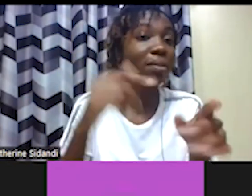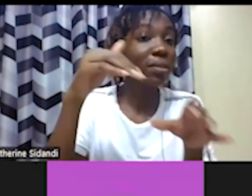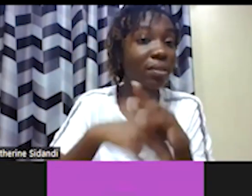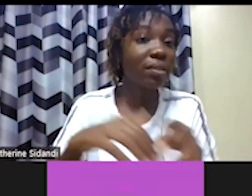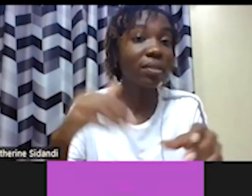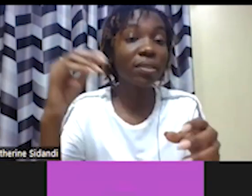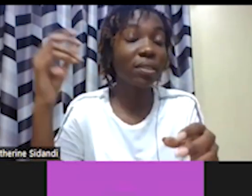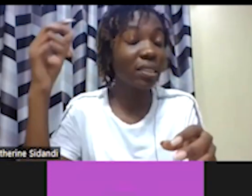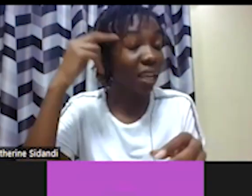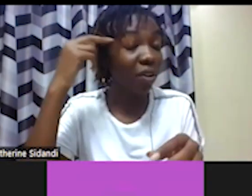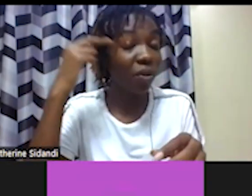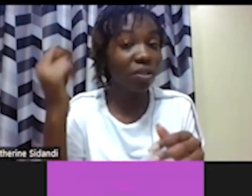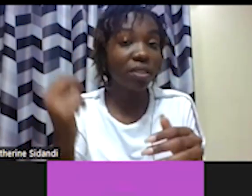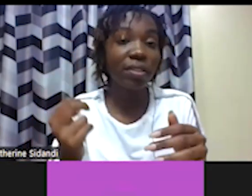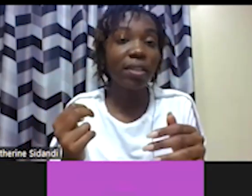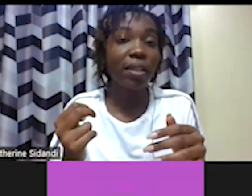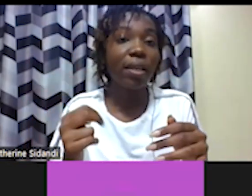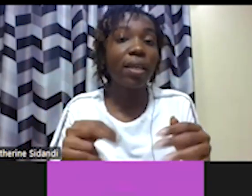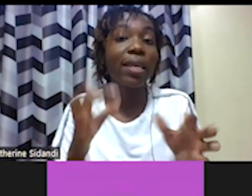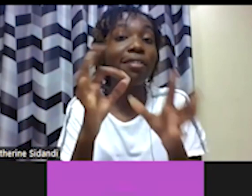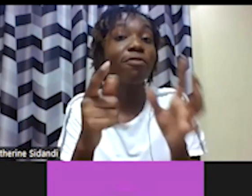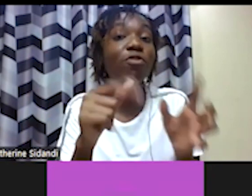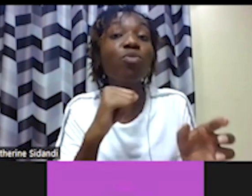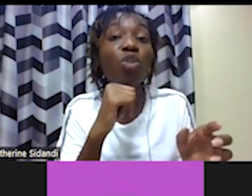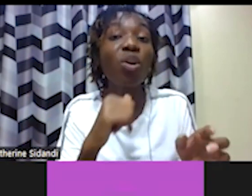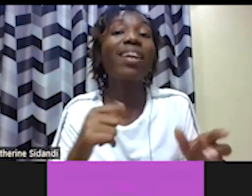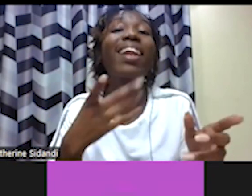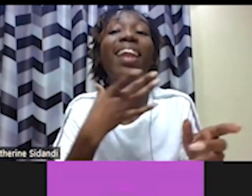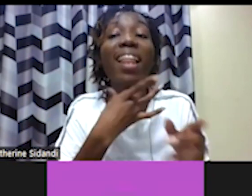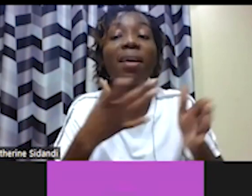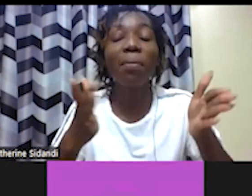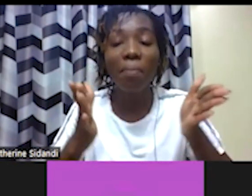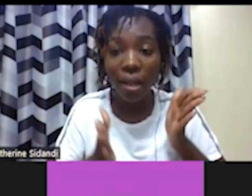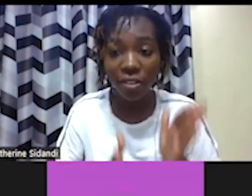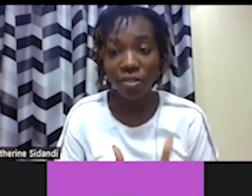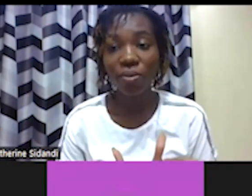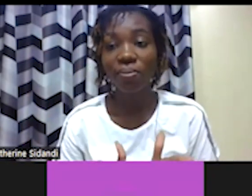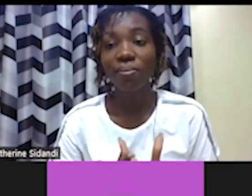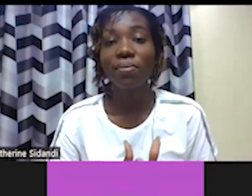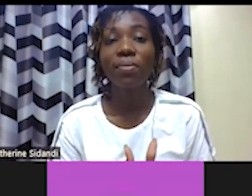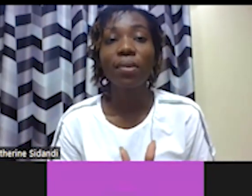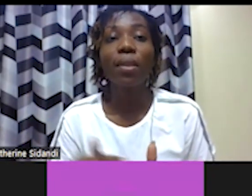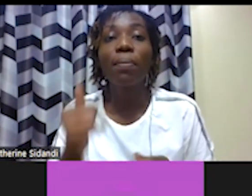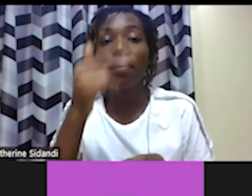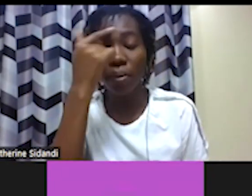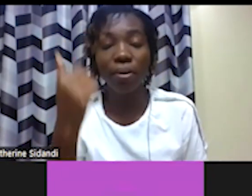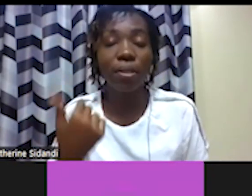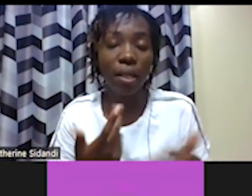when you don't like somebody, it is because they are presenting